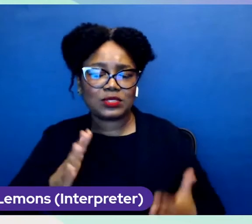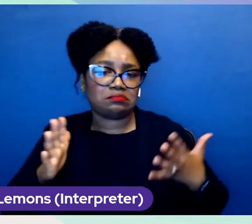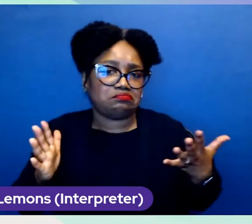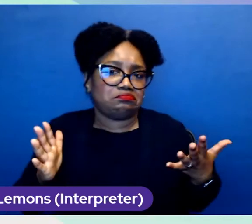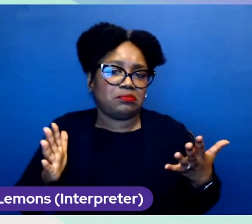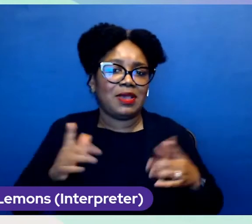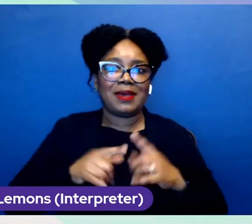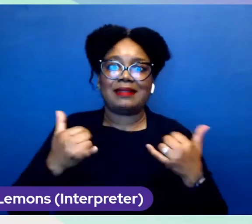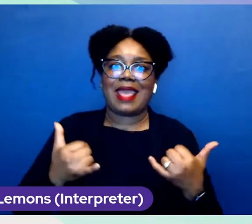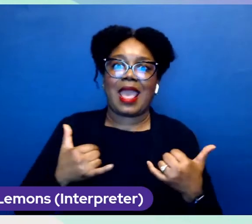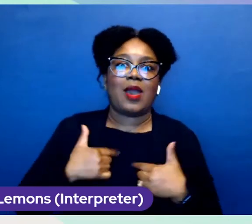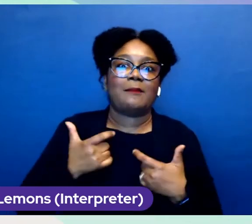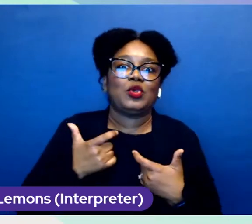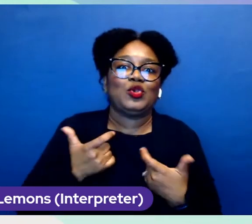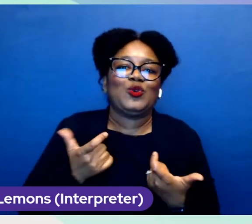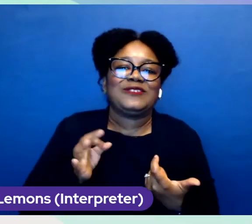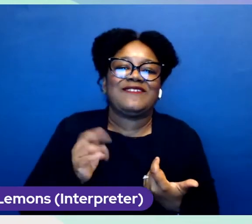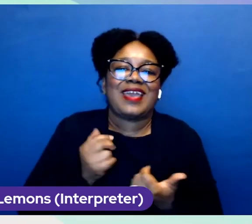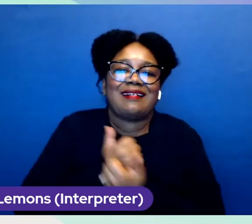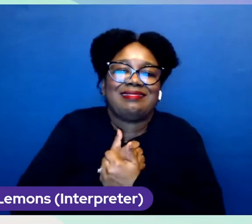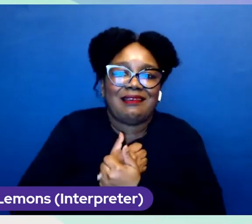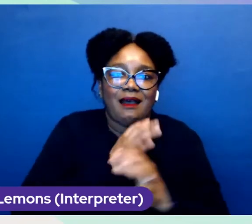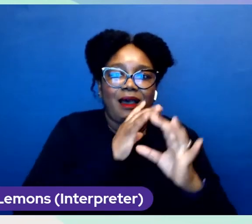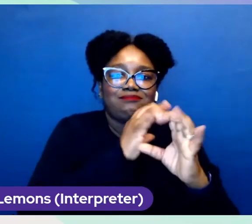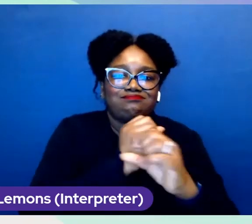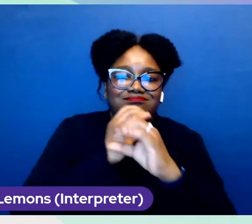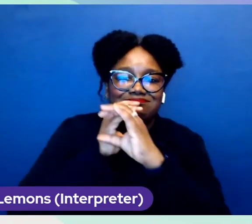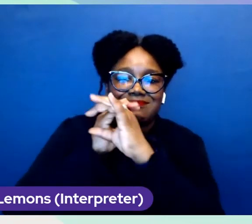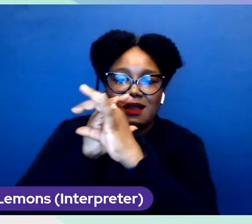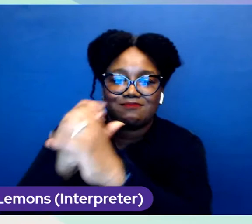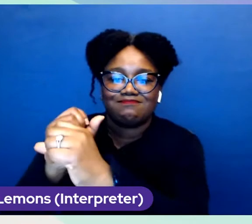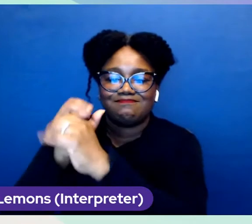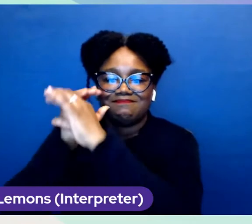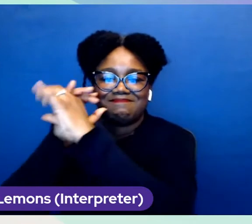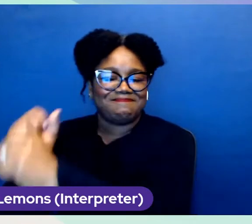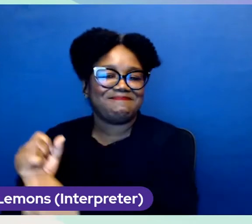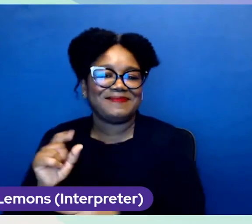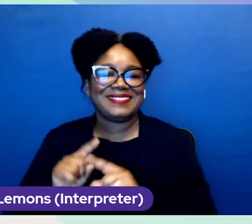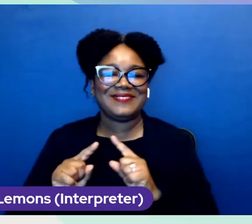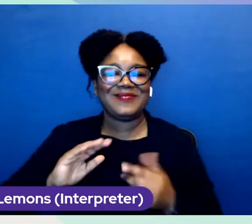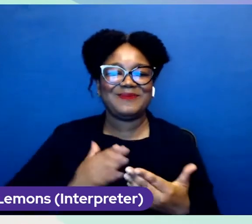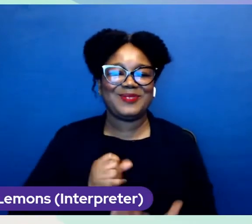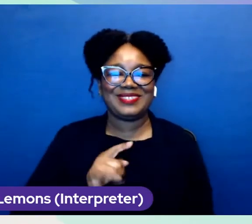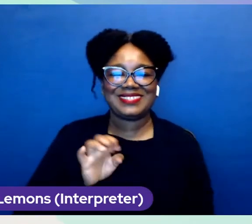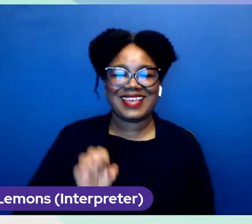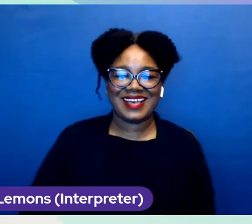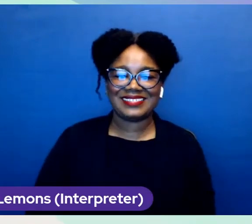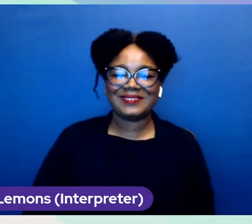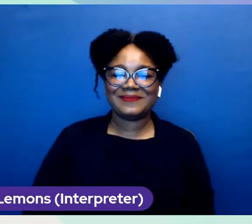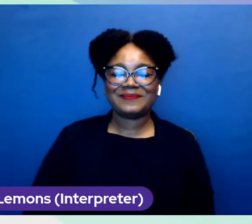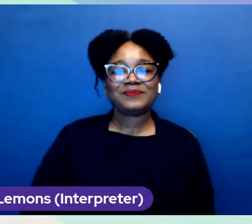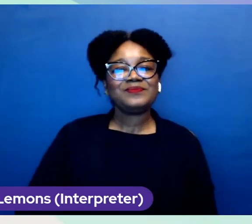and search for Egyptian music, Ethiopian music, and Sudanese music and listen to it. During the tours, when we went